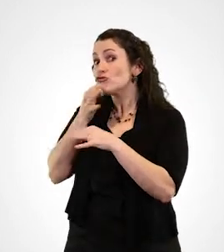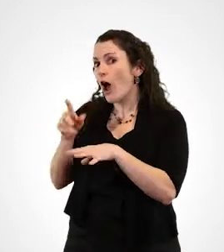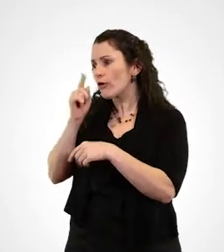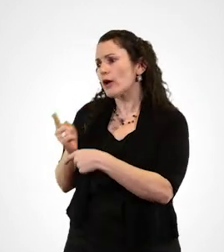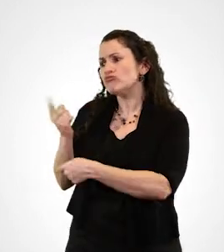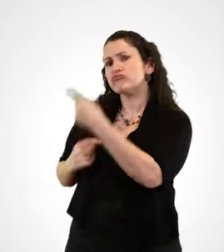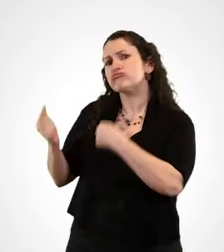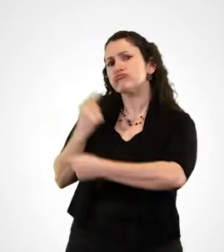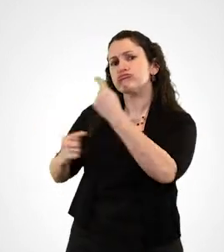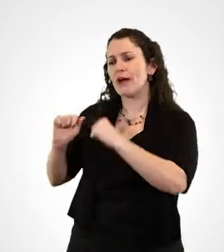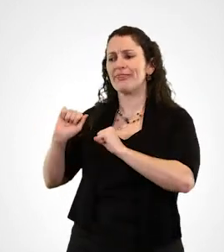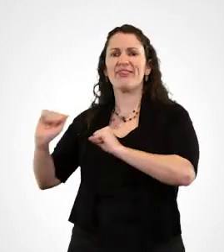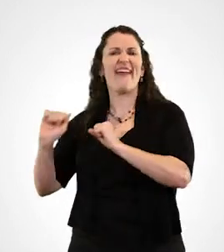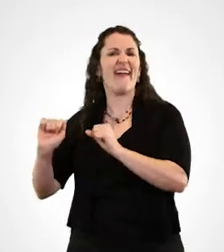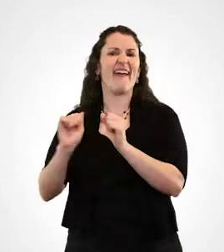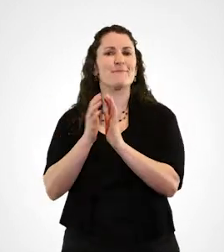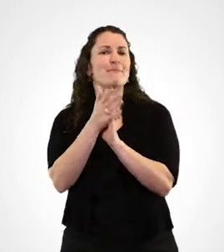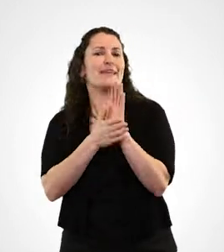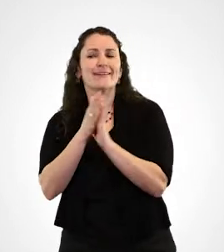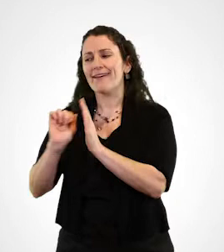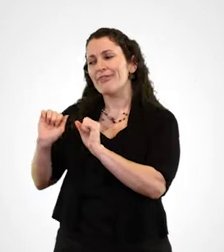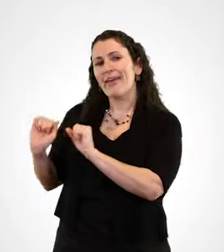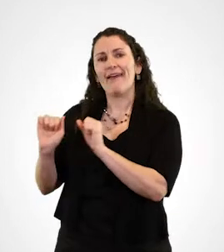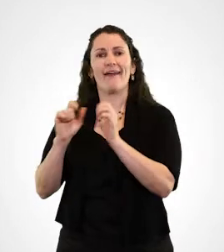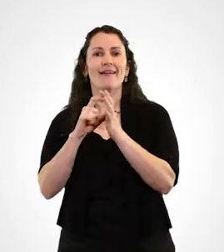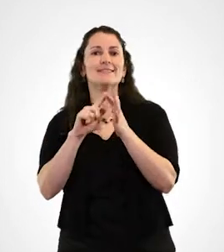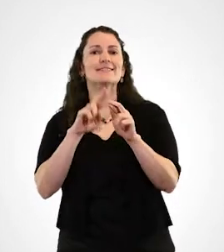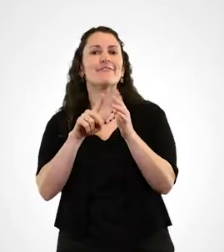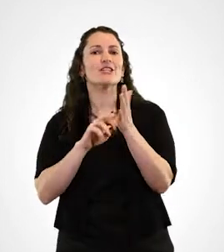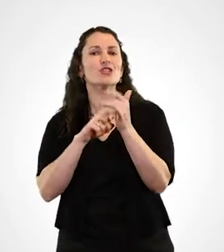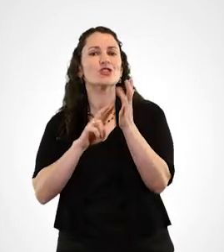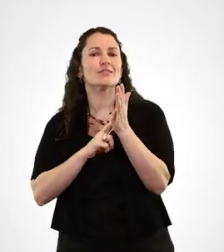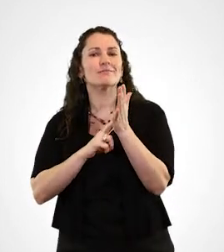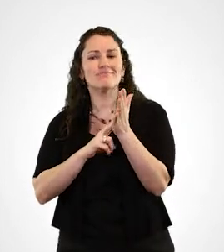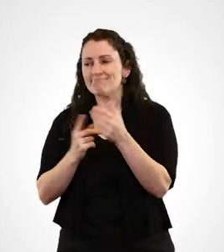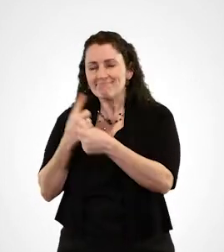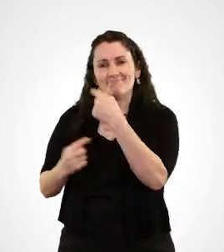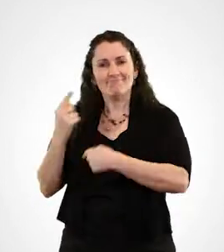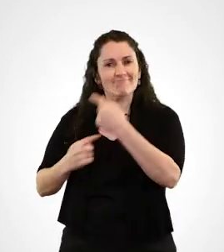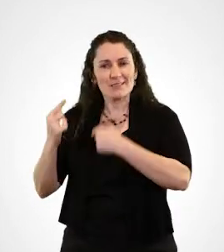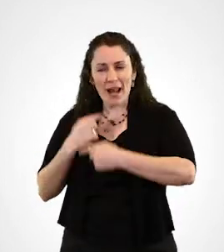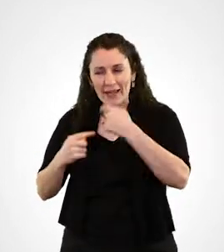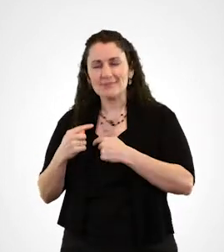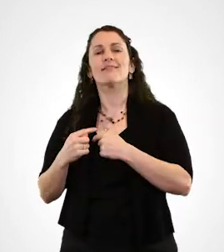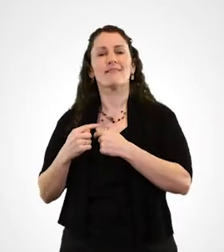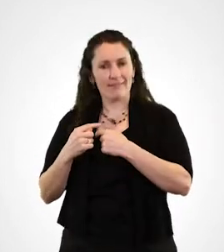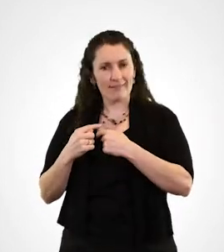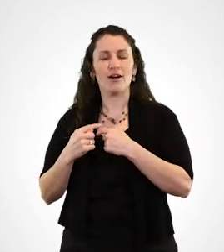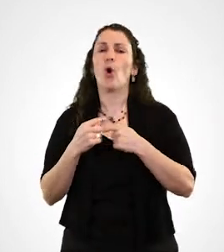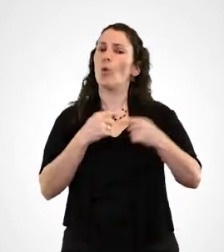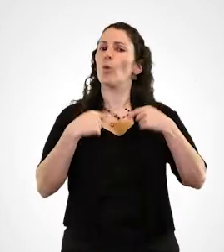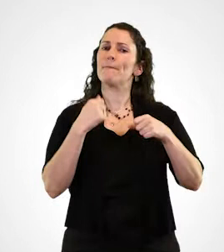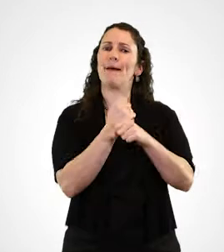and they would give us their version of the definition or an explanation of the word, and we developed